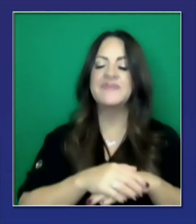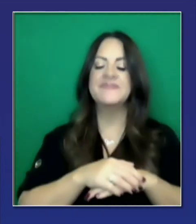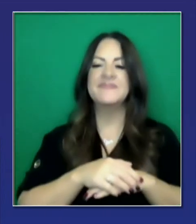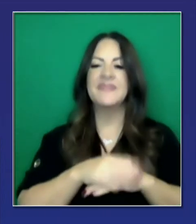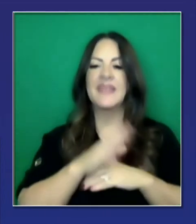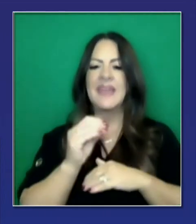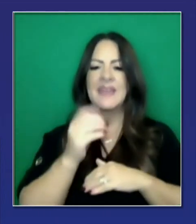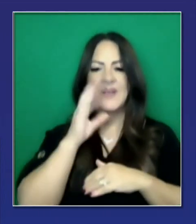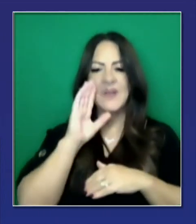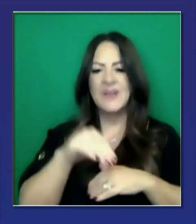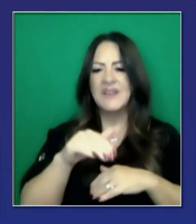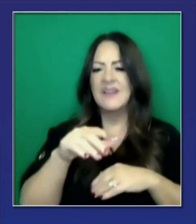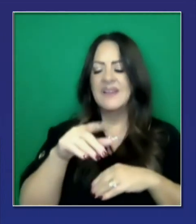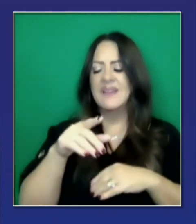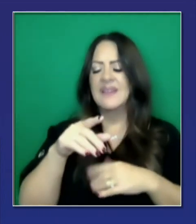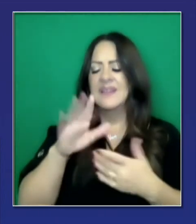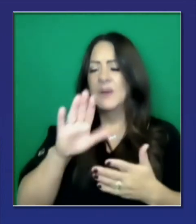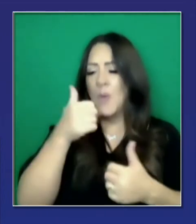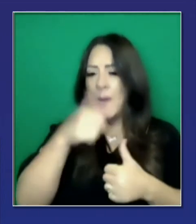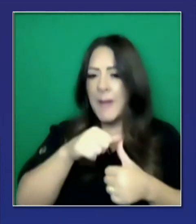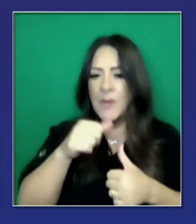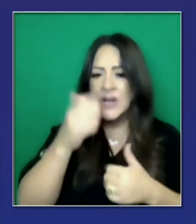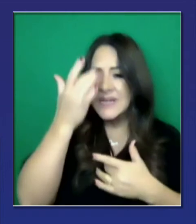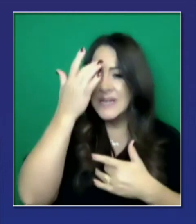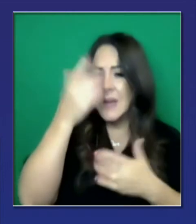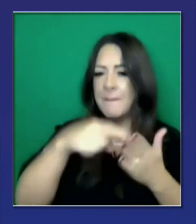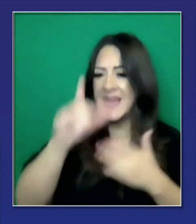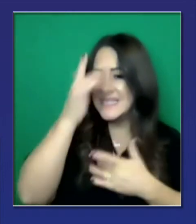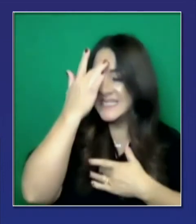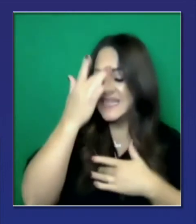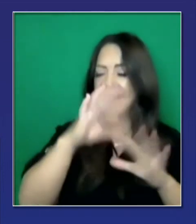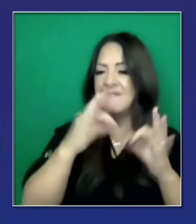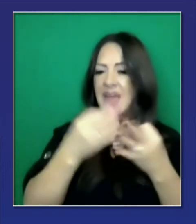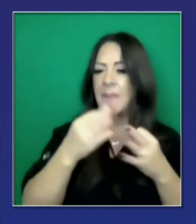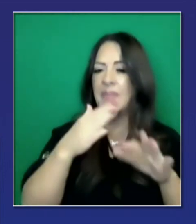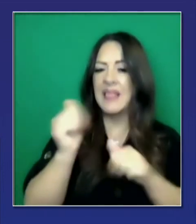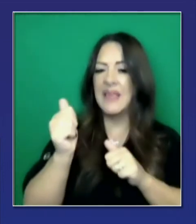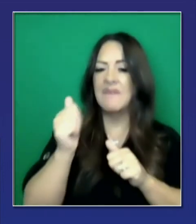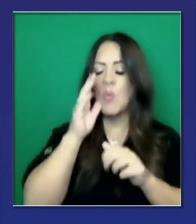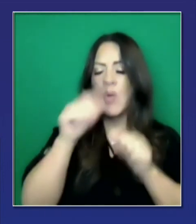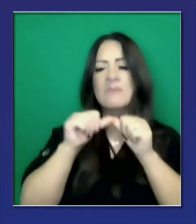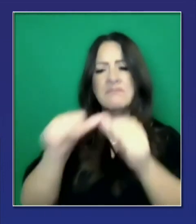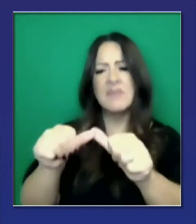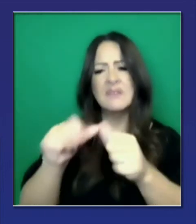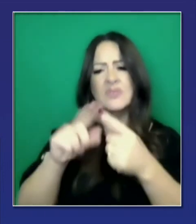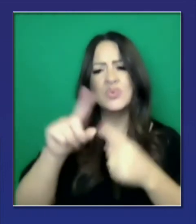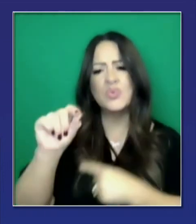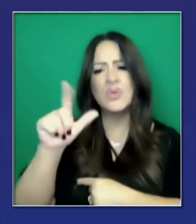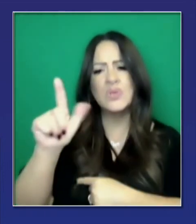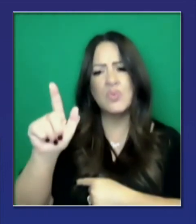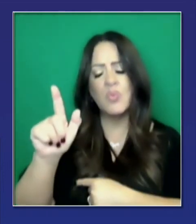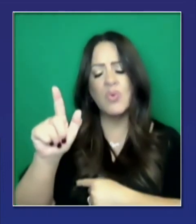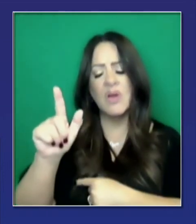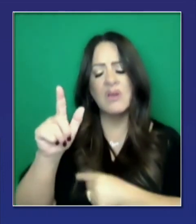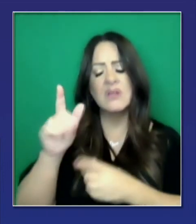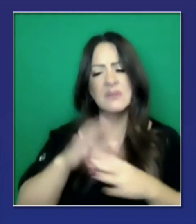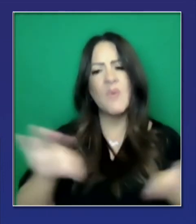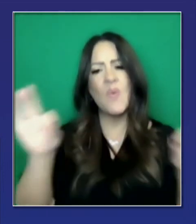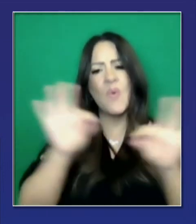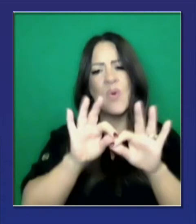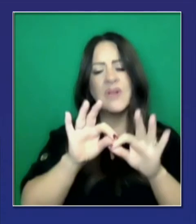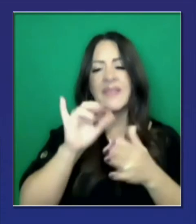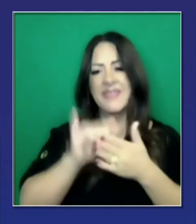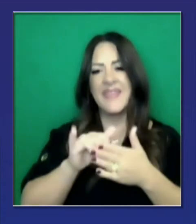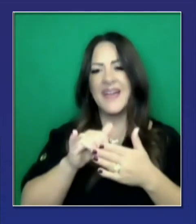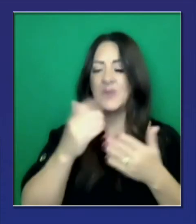sick and family leave benefits that are also critical, that are also being extended, both the federal and obviously the work we've done here